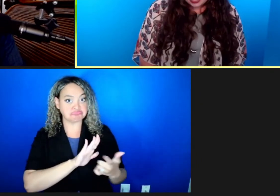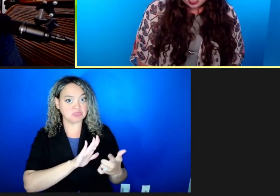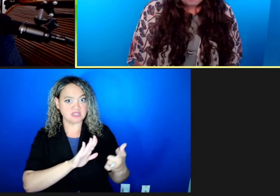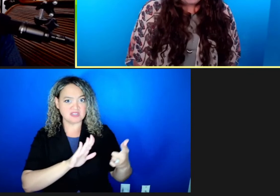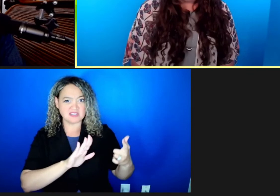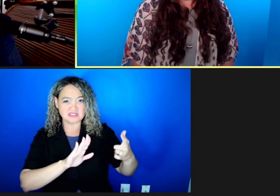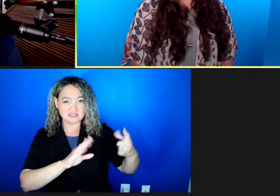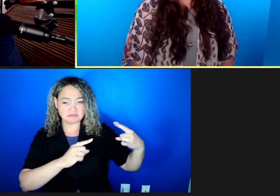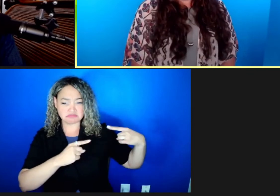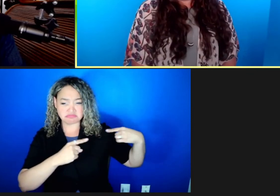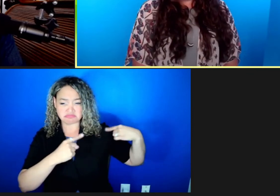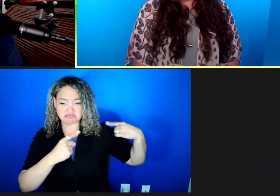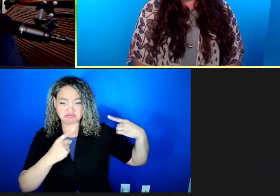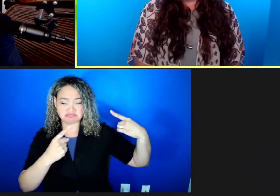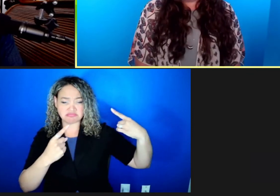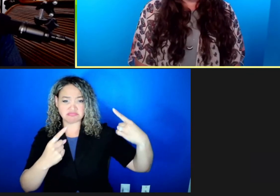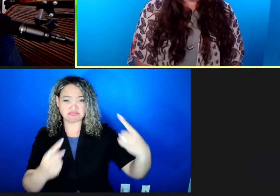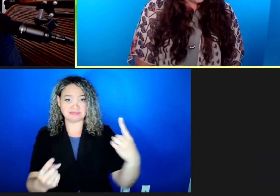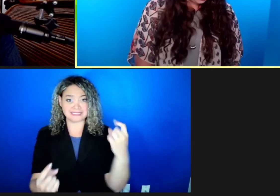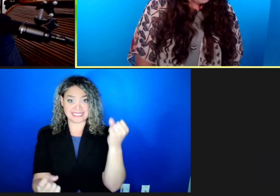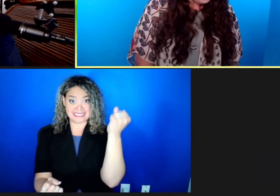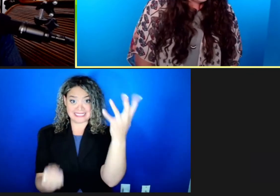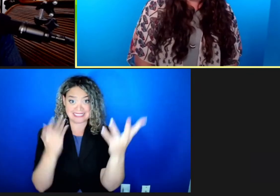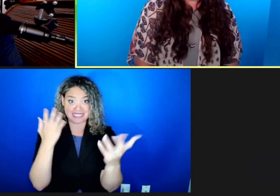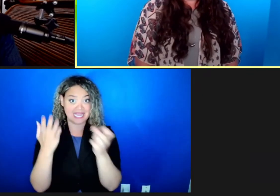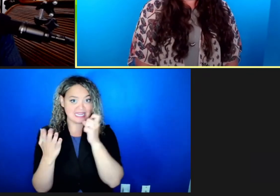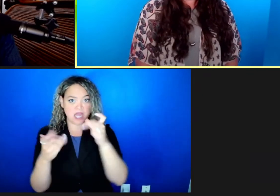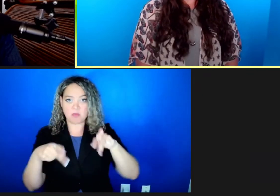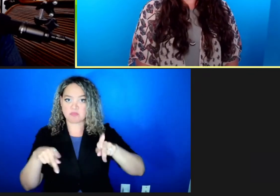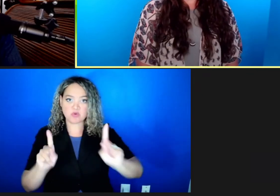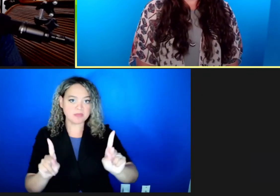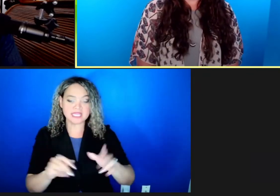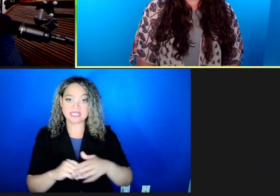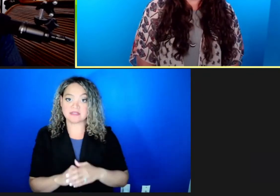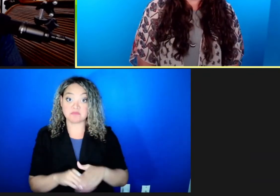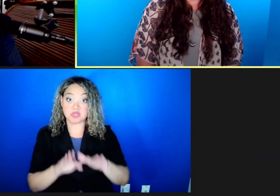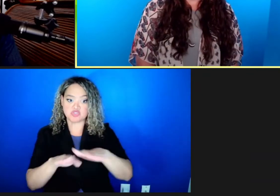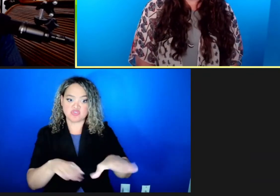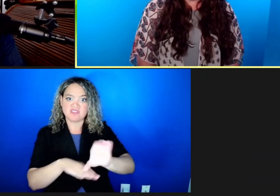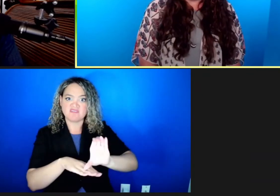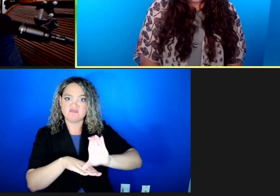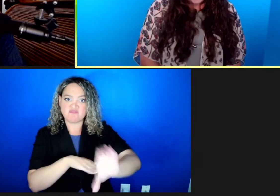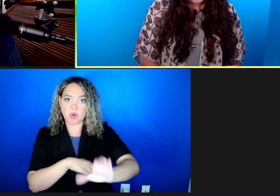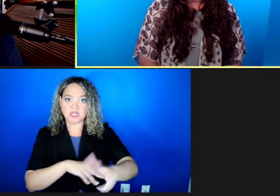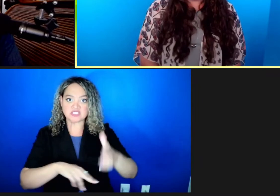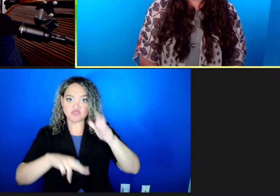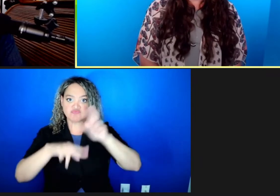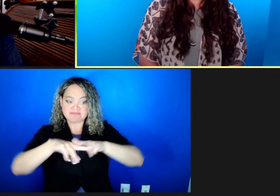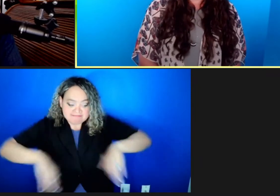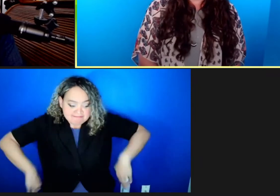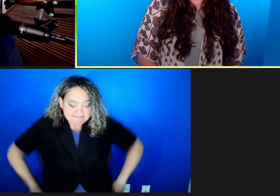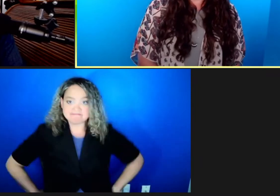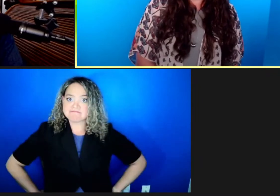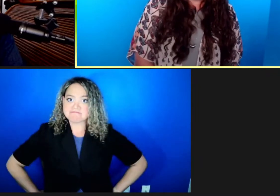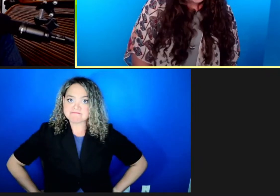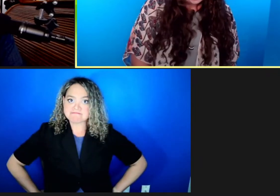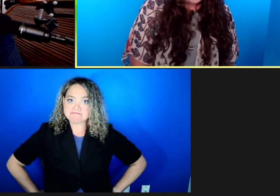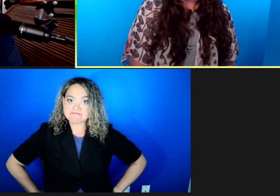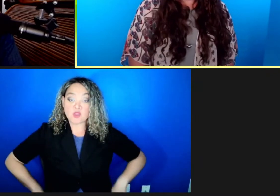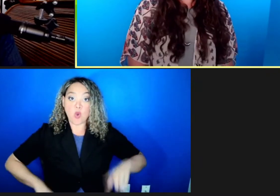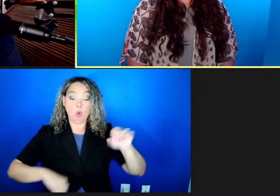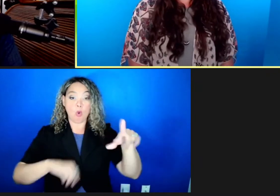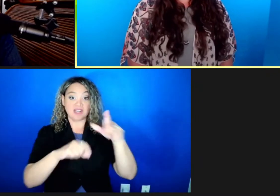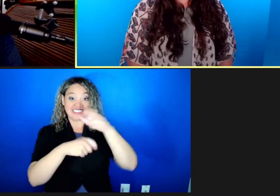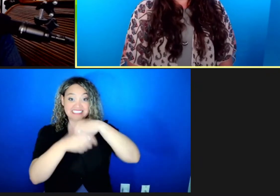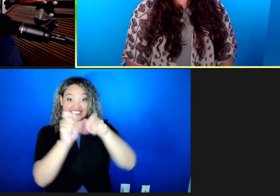long time, sign language was not allowed. Children were forced to sit on their hands. Their hands were